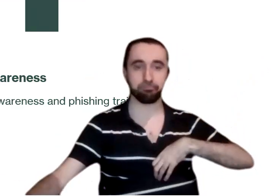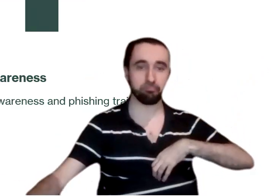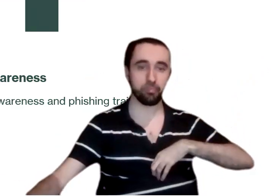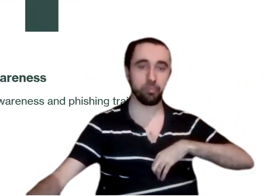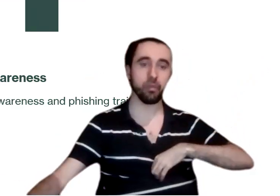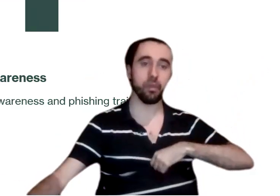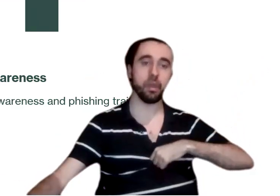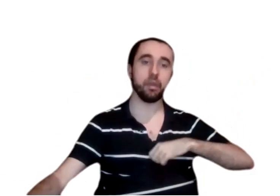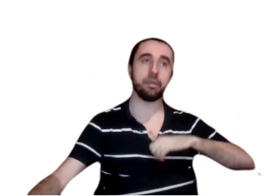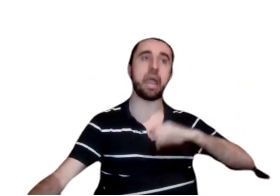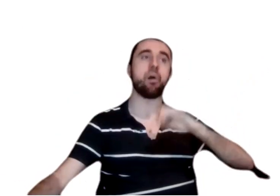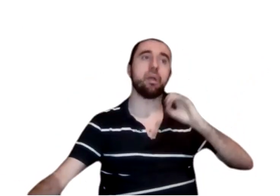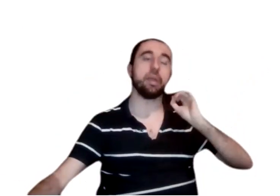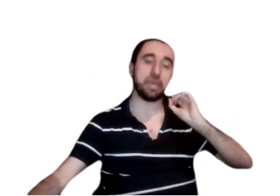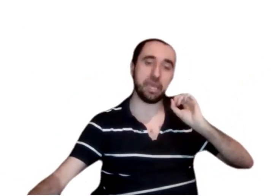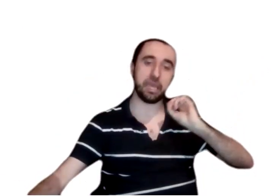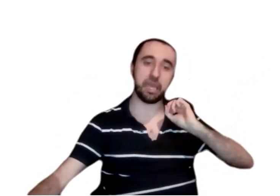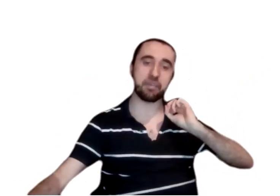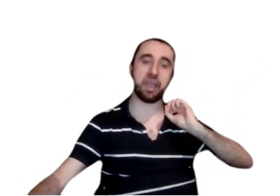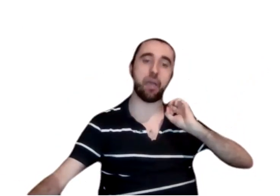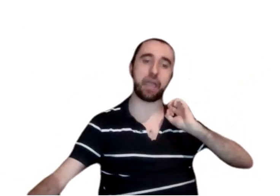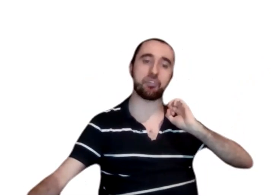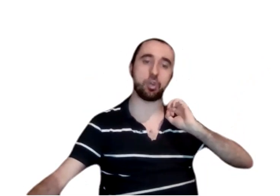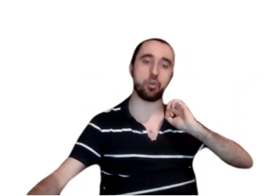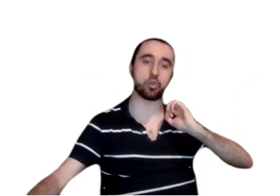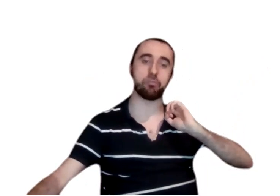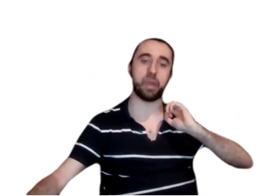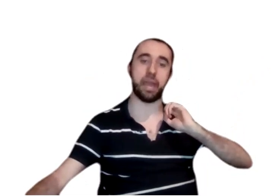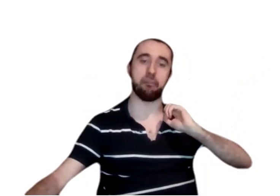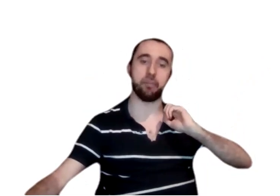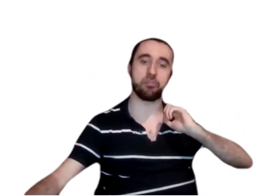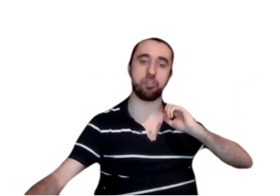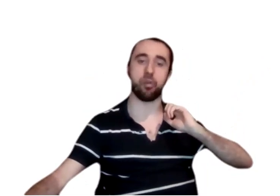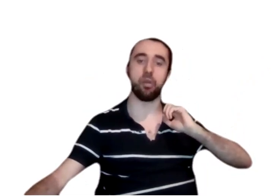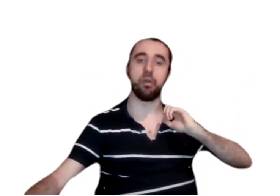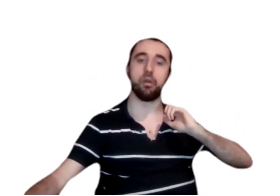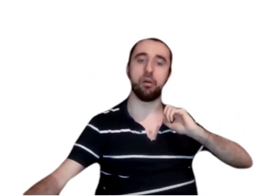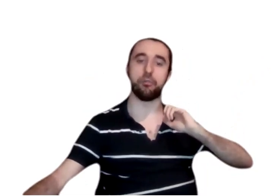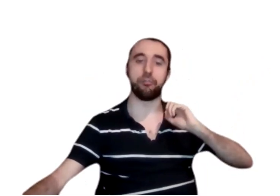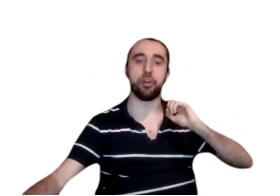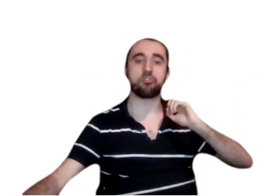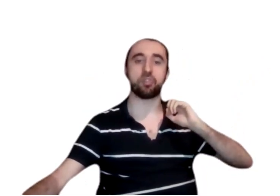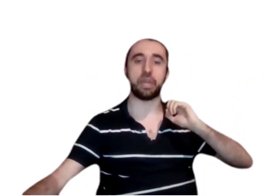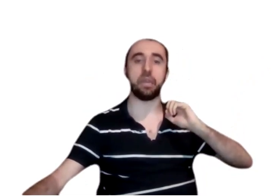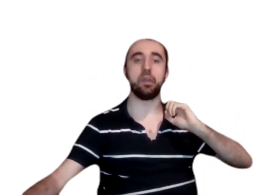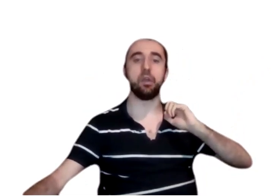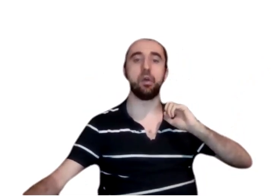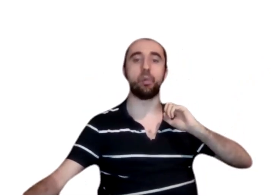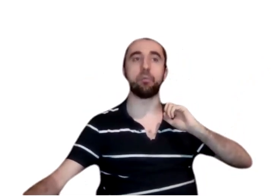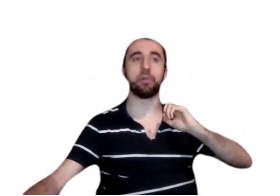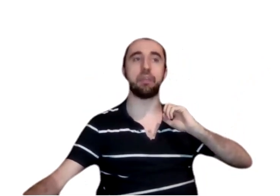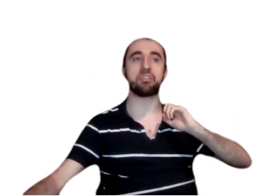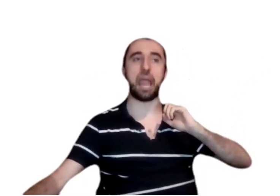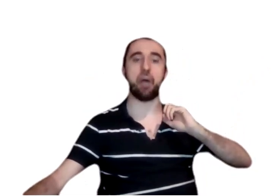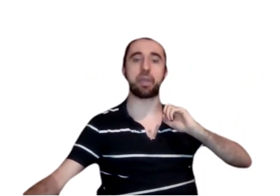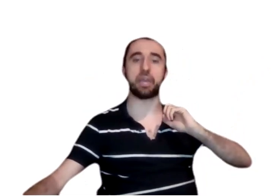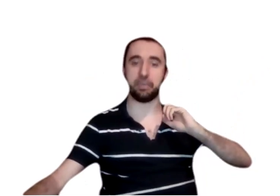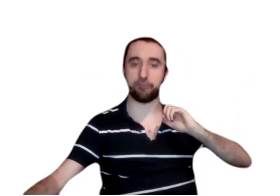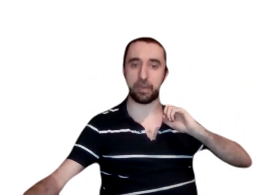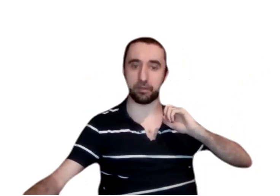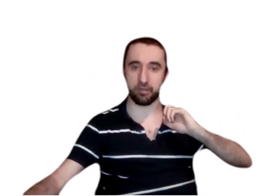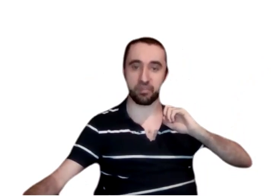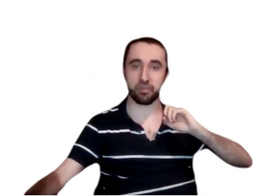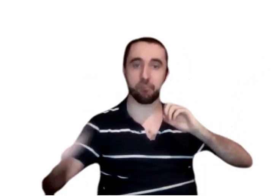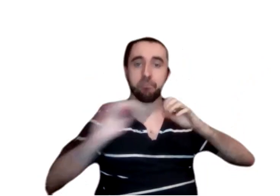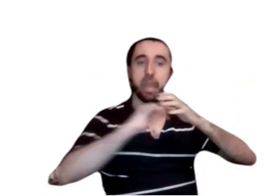defense. Now, here is our execution plan. So, firstly, we will list our